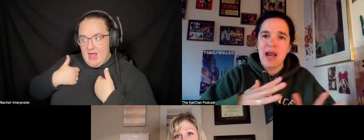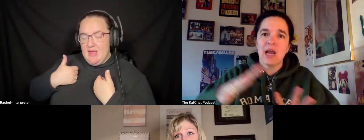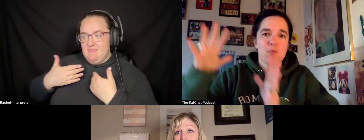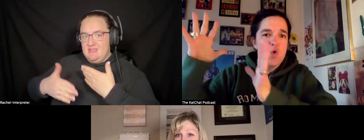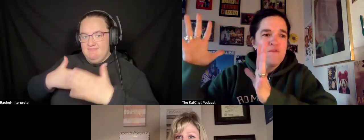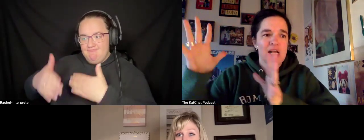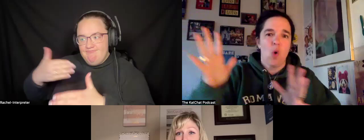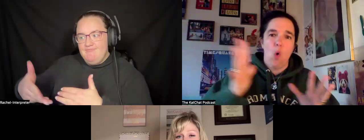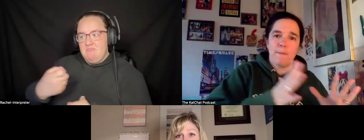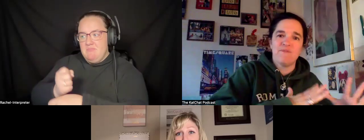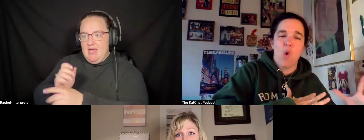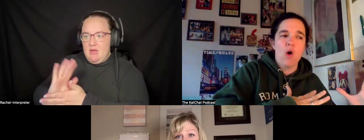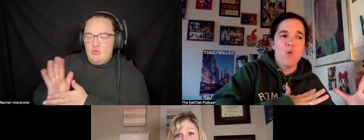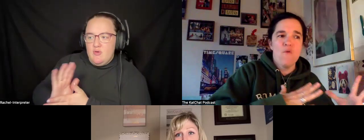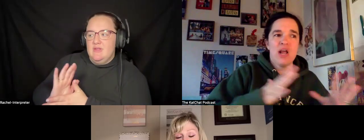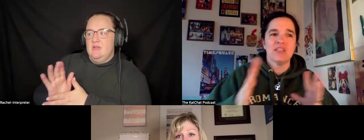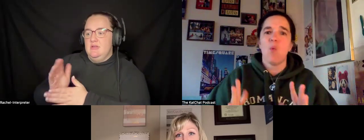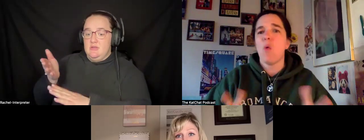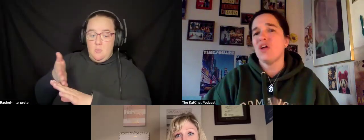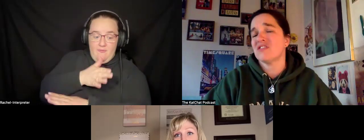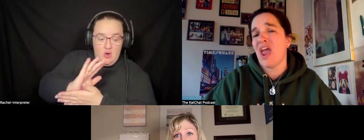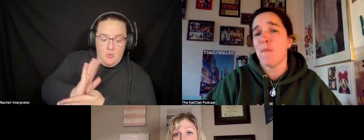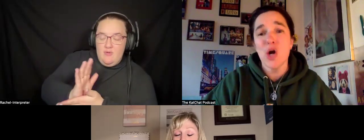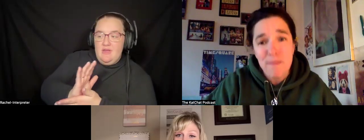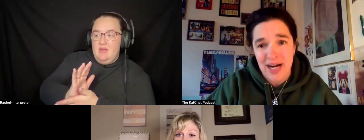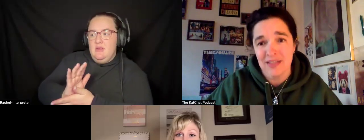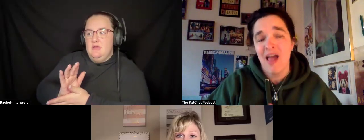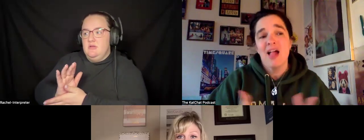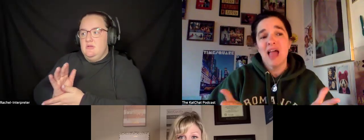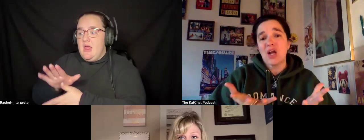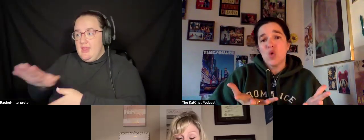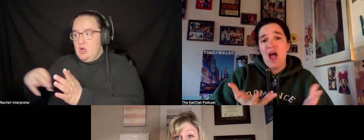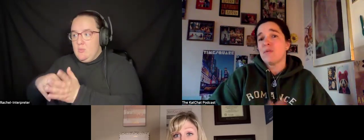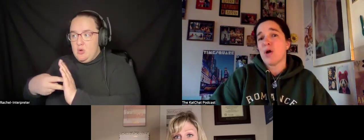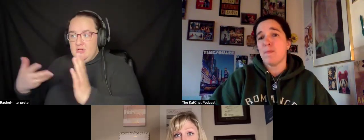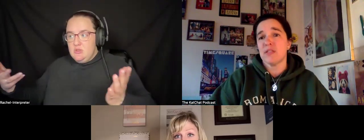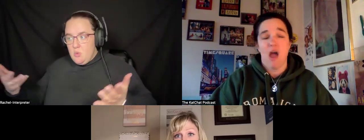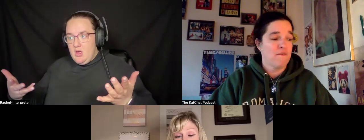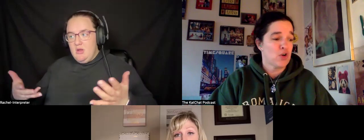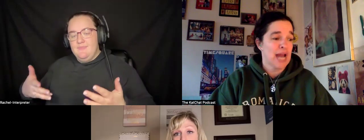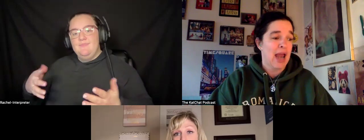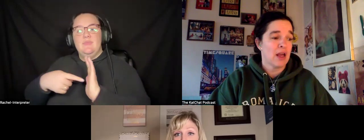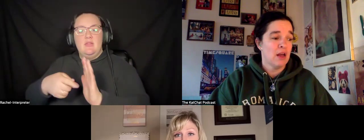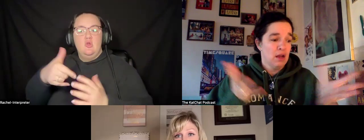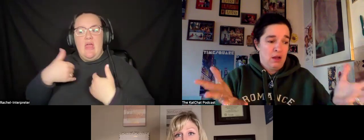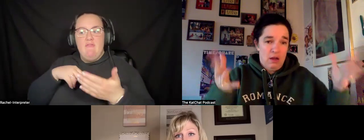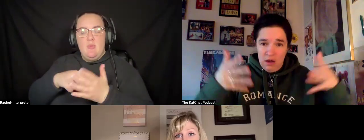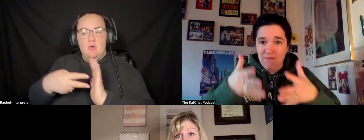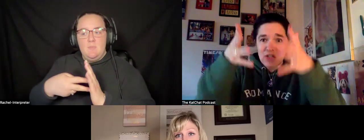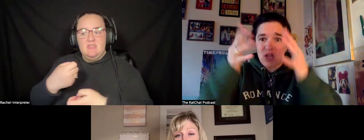around making movies or before movies and what was their purpose. Like you have a purpose of